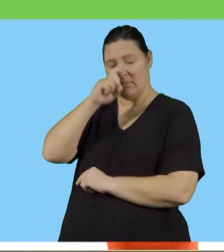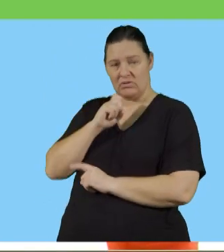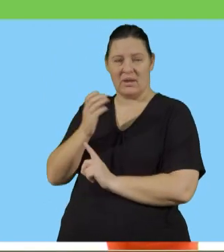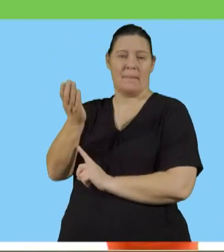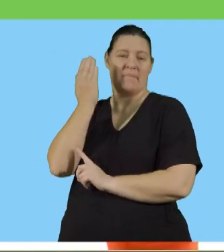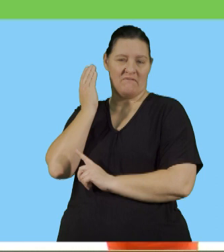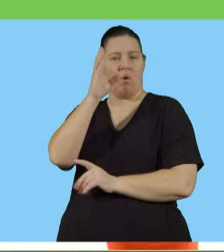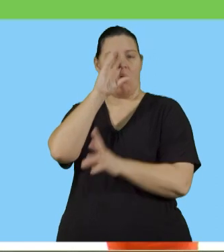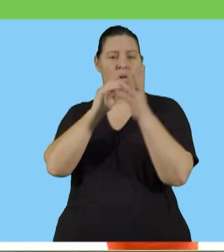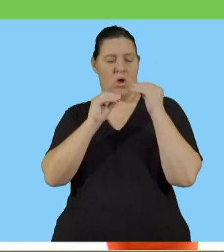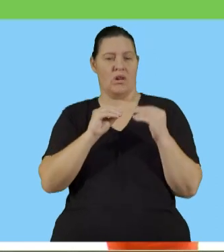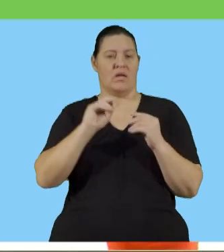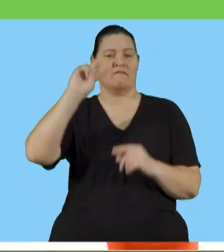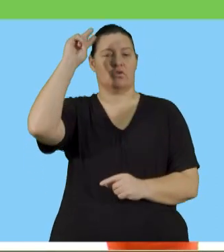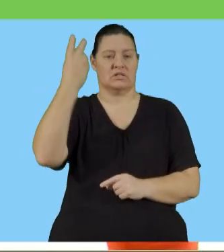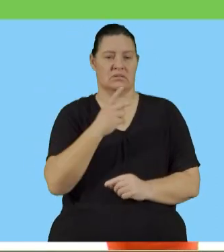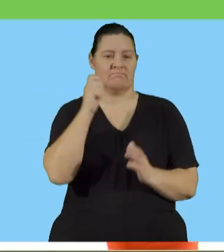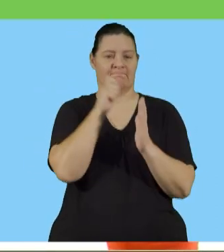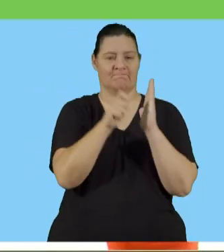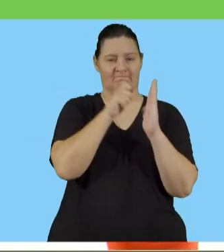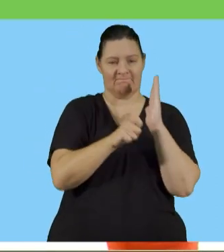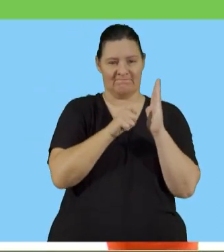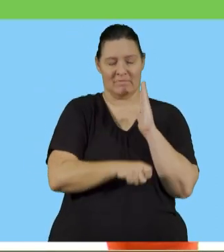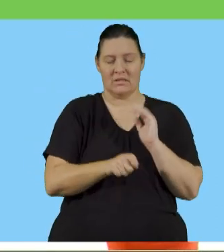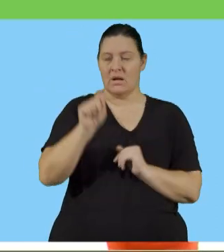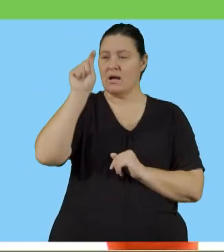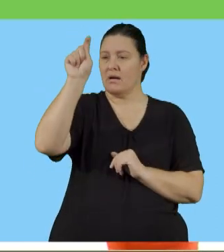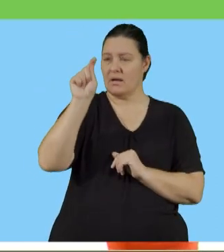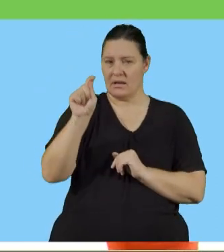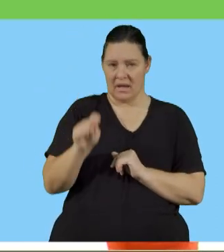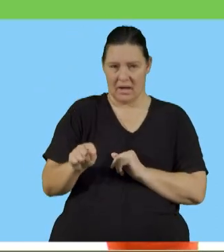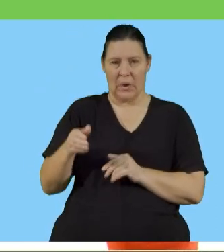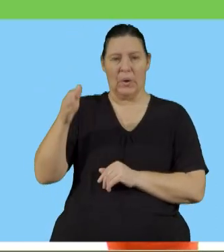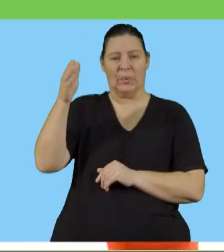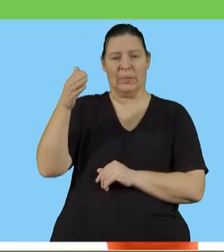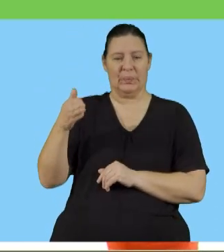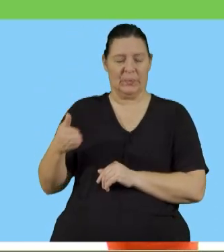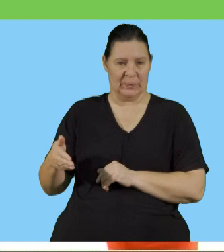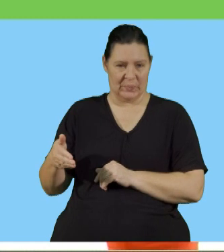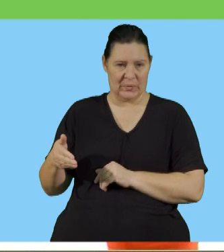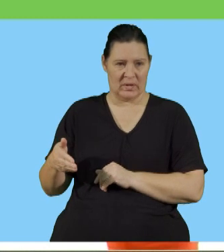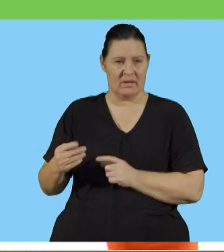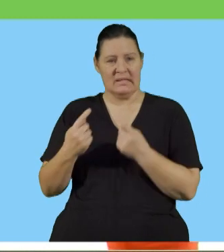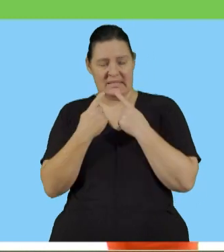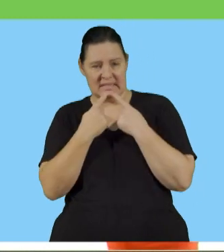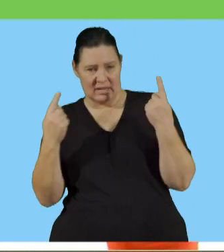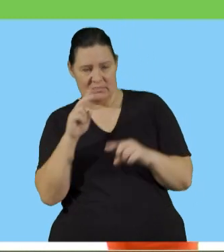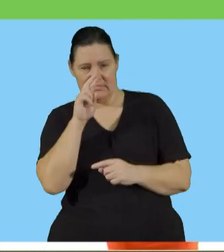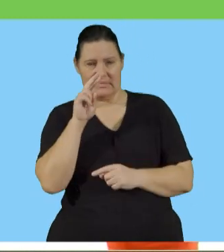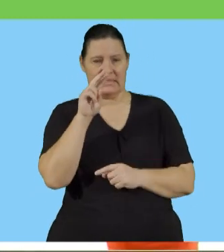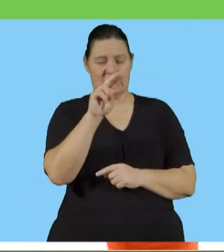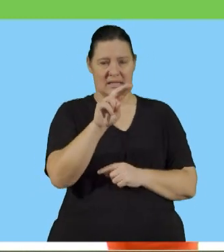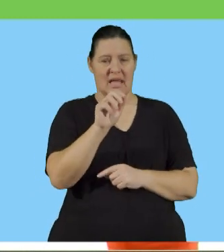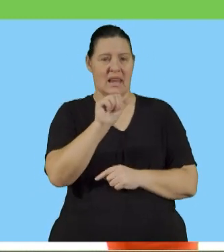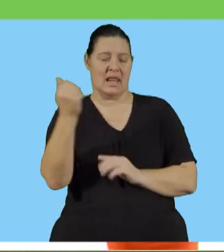that you learned for photosynthesis to fill in the missing or the blank spaces in the following statements that we are going to